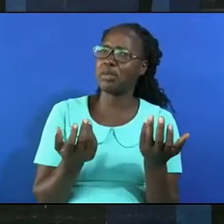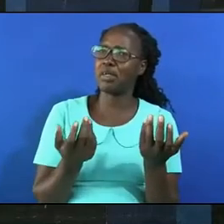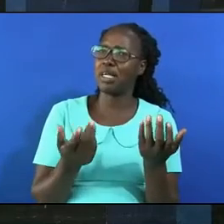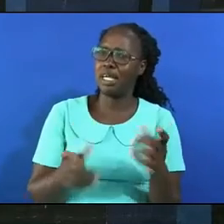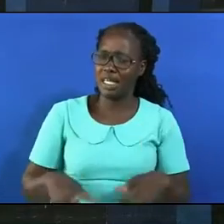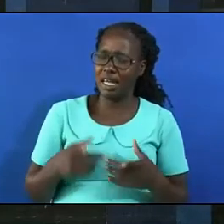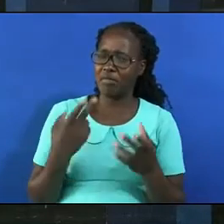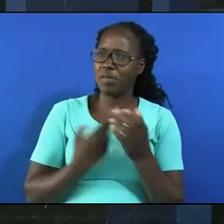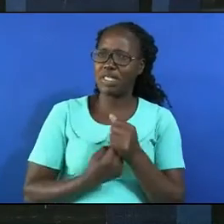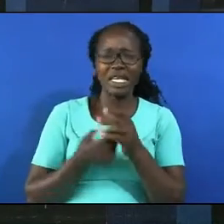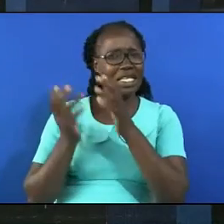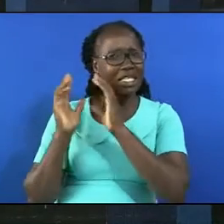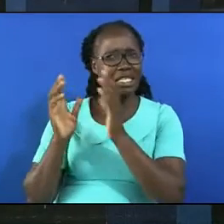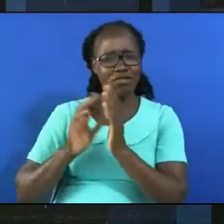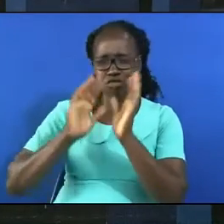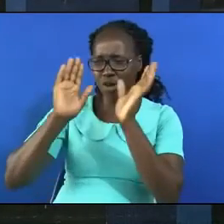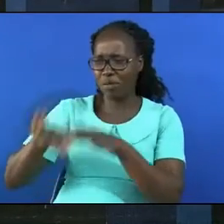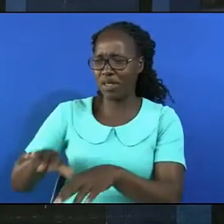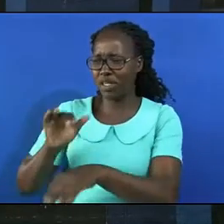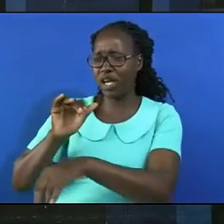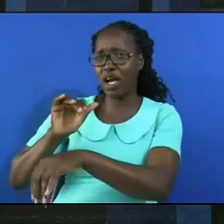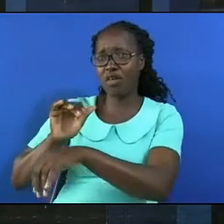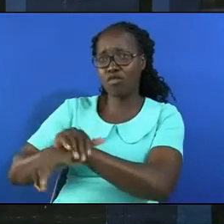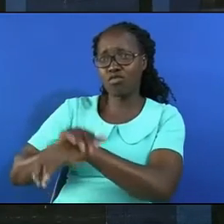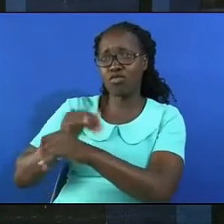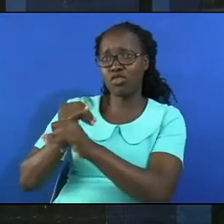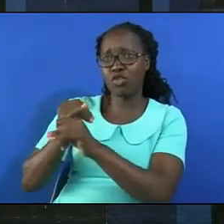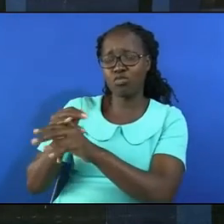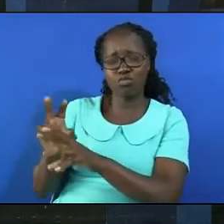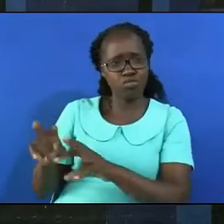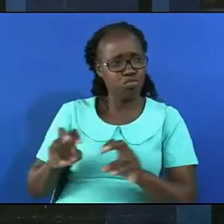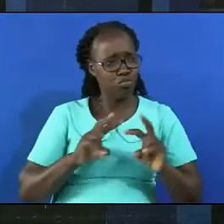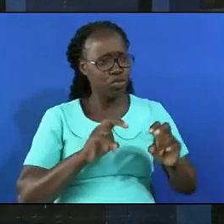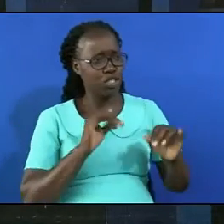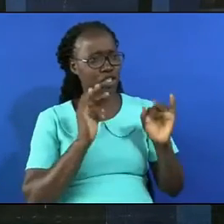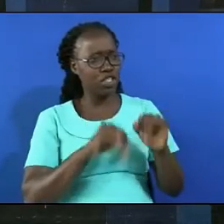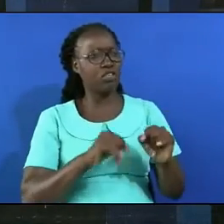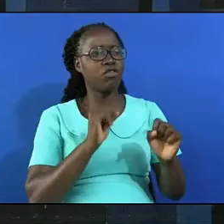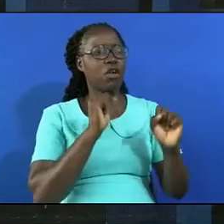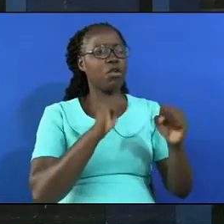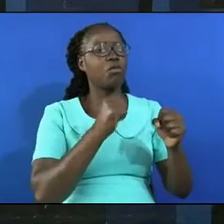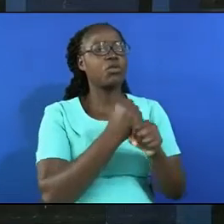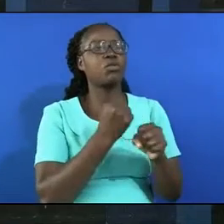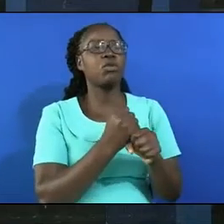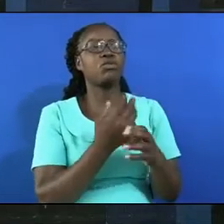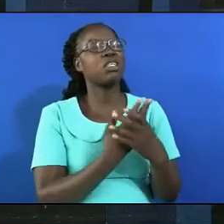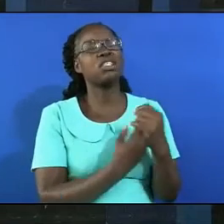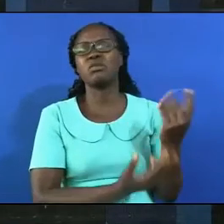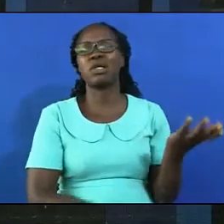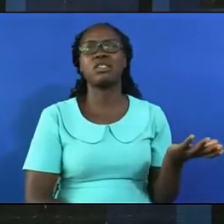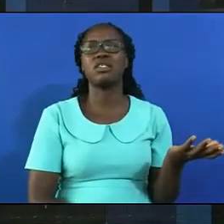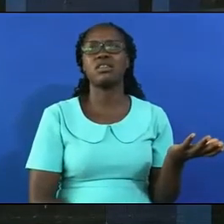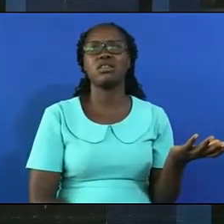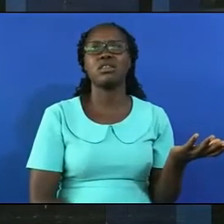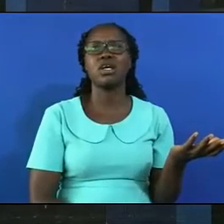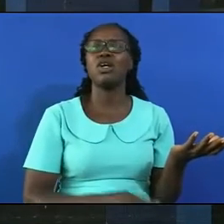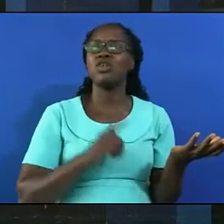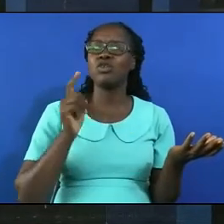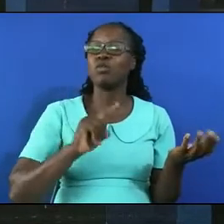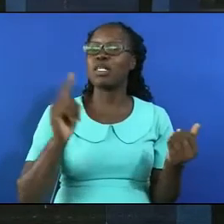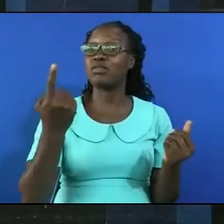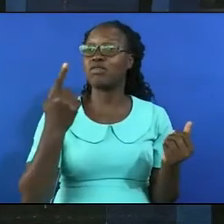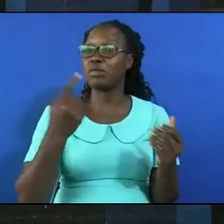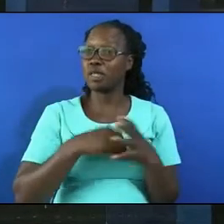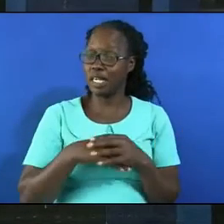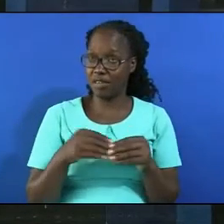in Kilifi, you abandon a good job in Nairobi to go and see if it can work. That is desperation. You must first